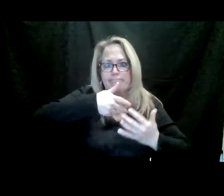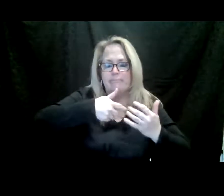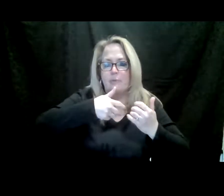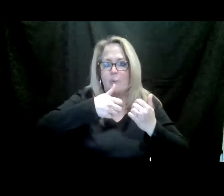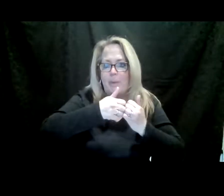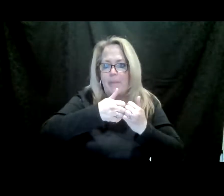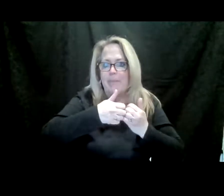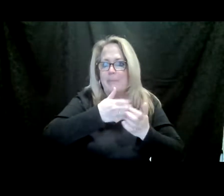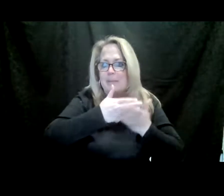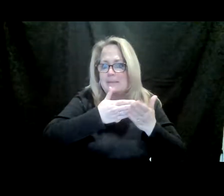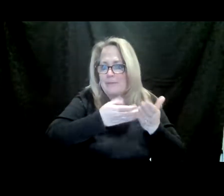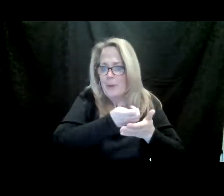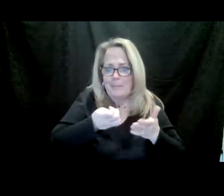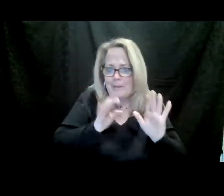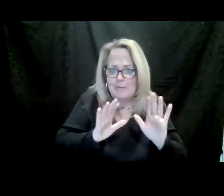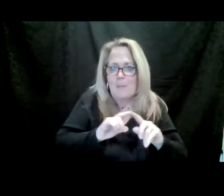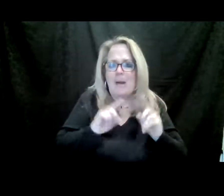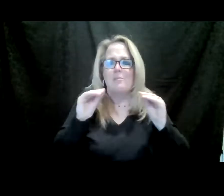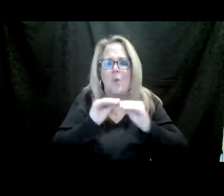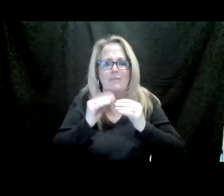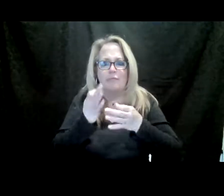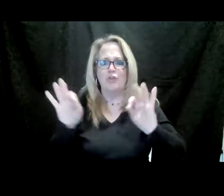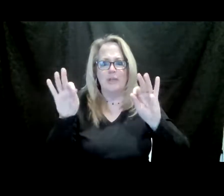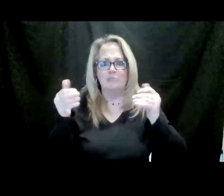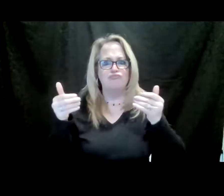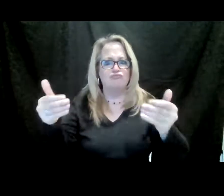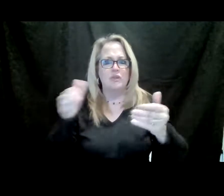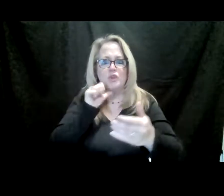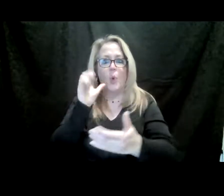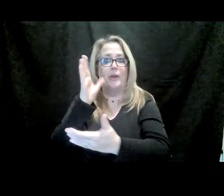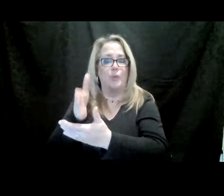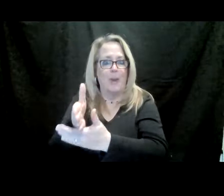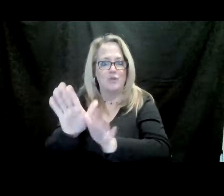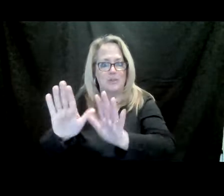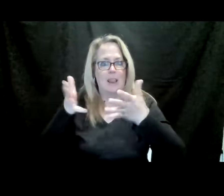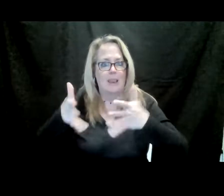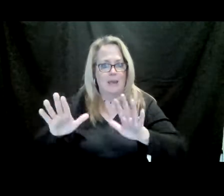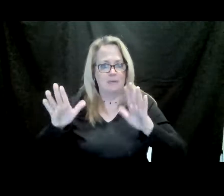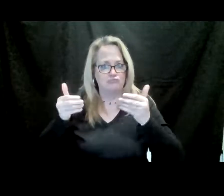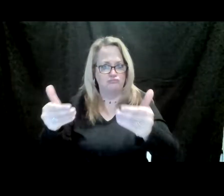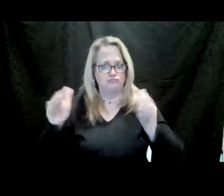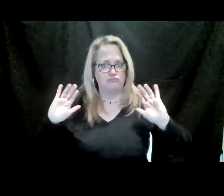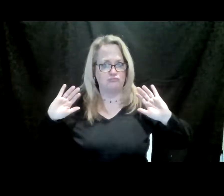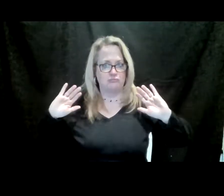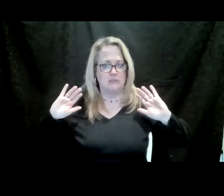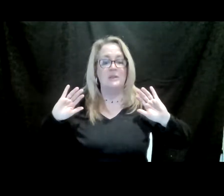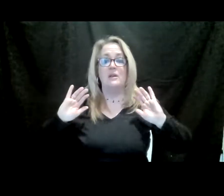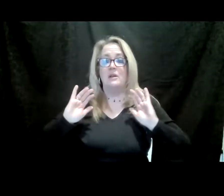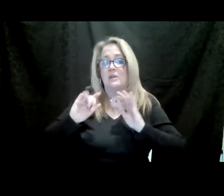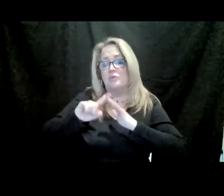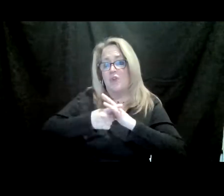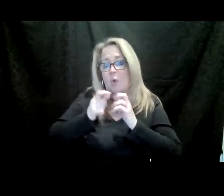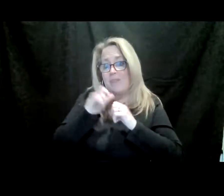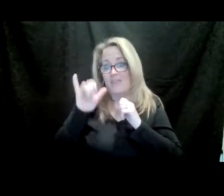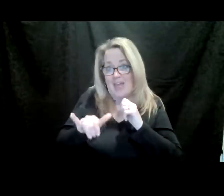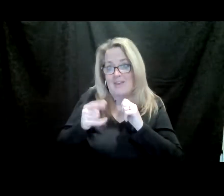equipment, but more of a free-flowing, don't interrupt type experience that you often will start with, and